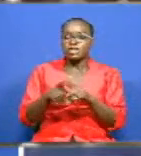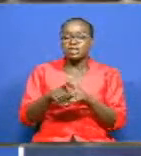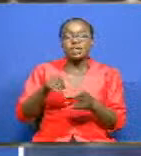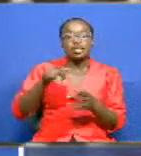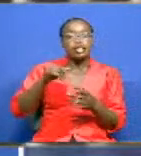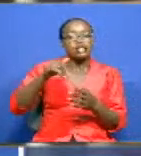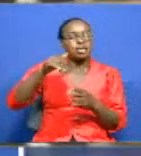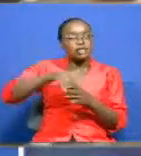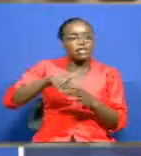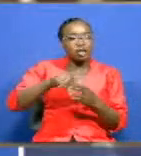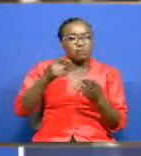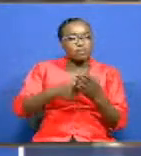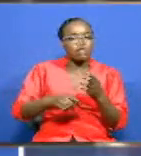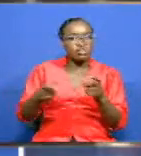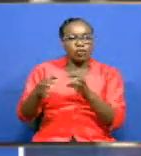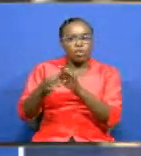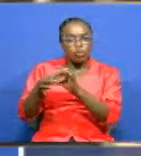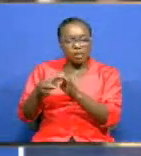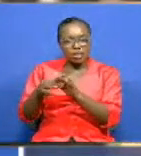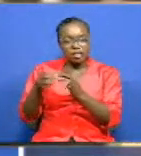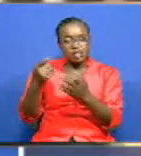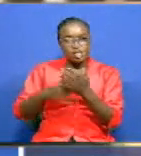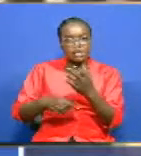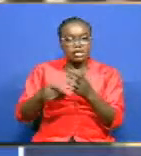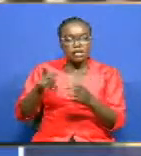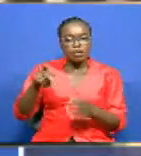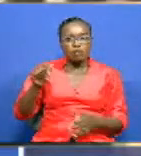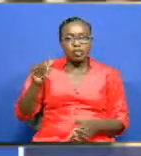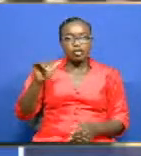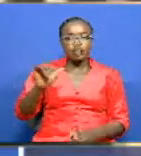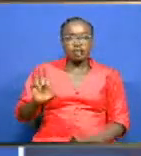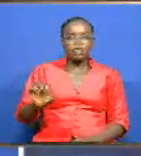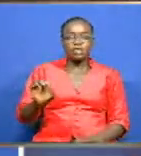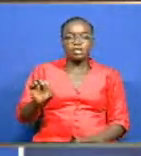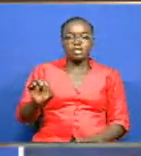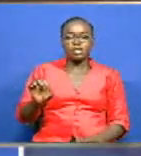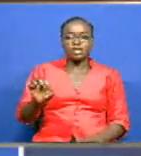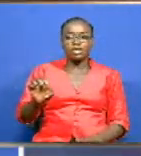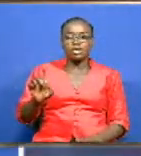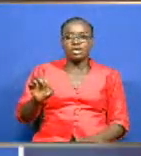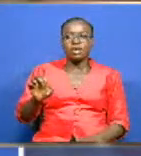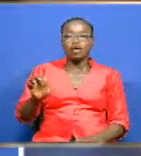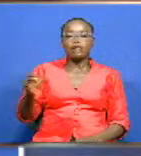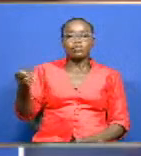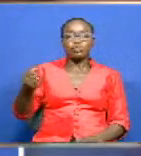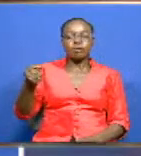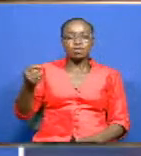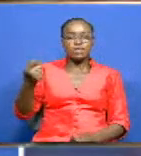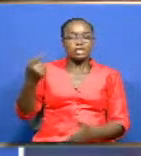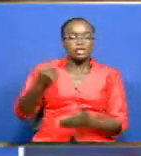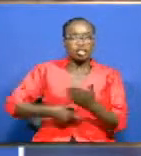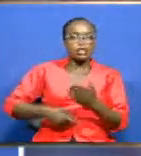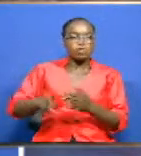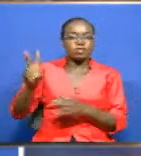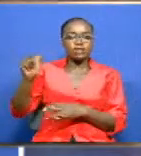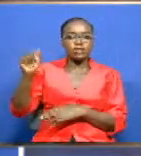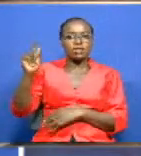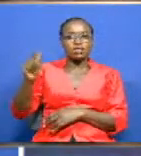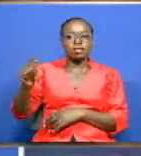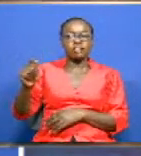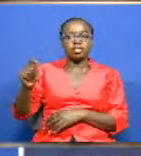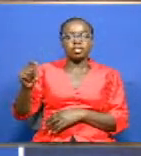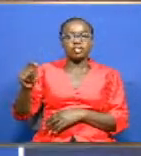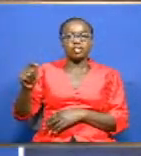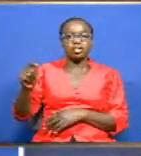tax, corporate tax, pay as you earn, withholding income tax, capital gains tax, value added tax,